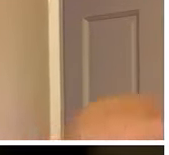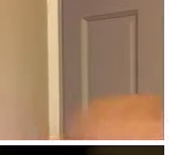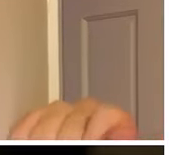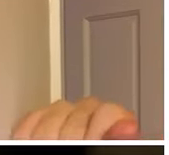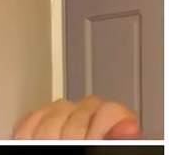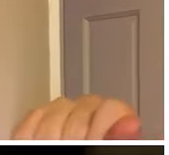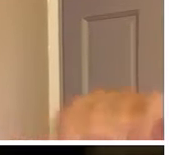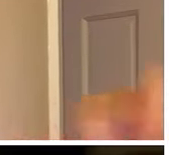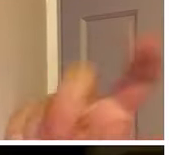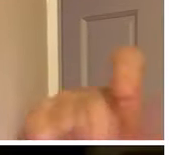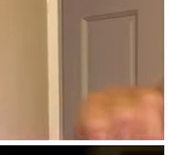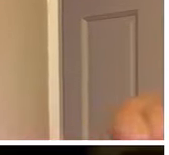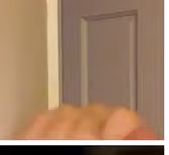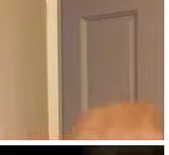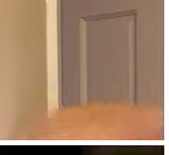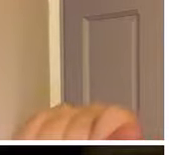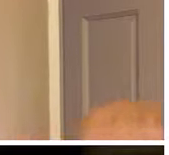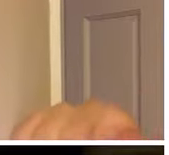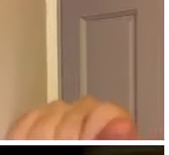gone